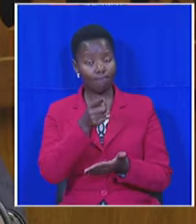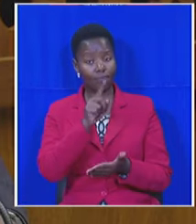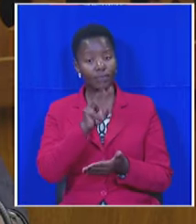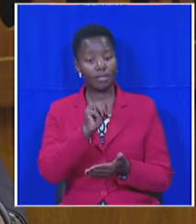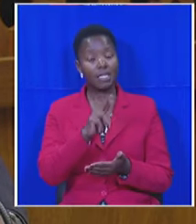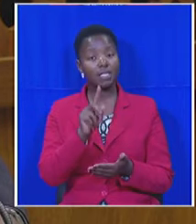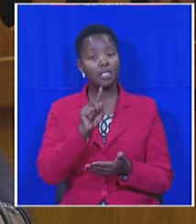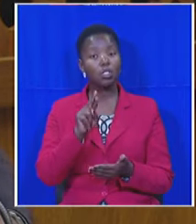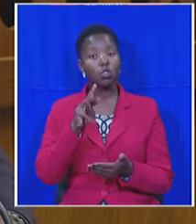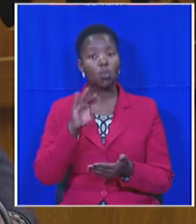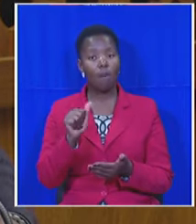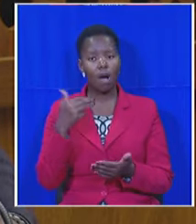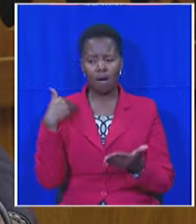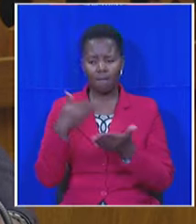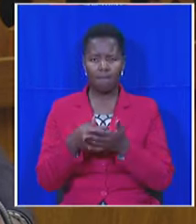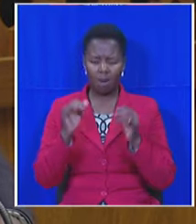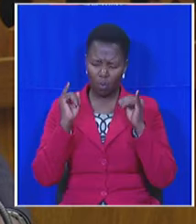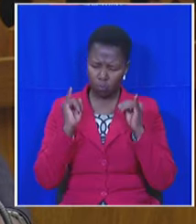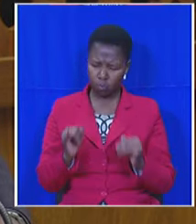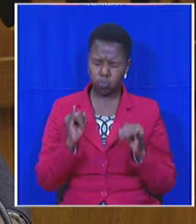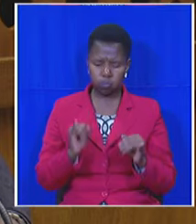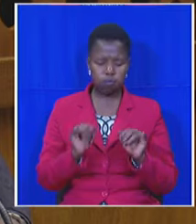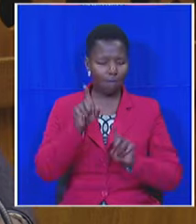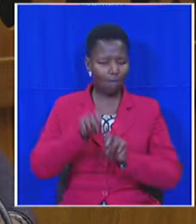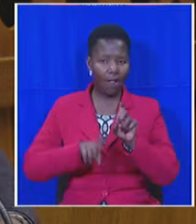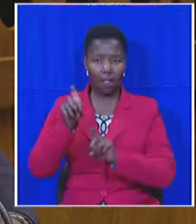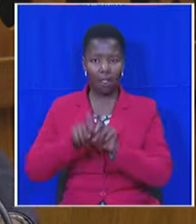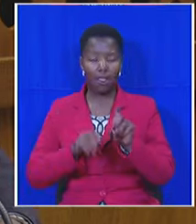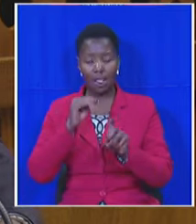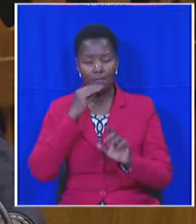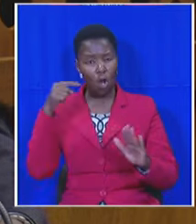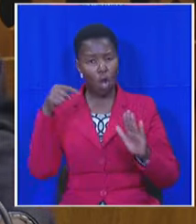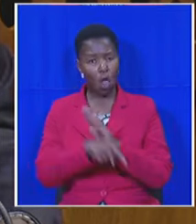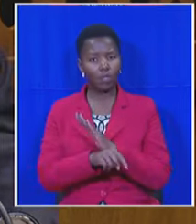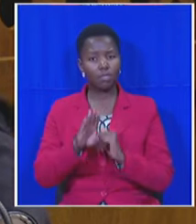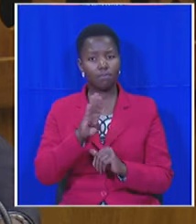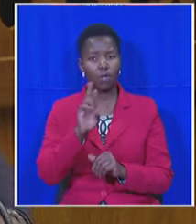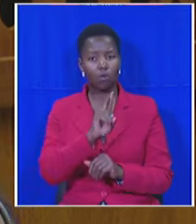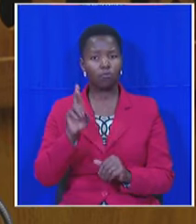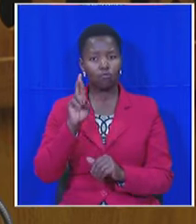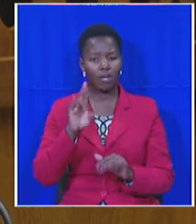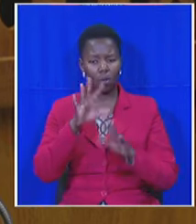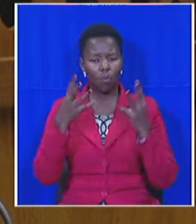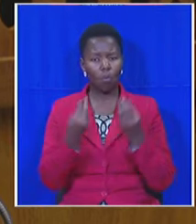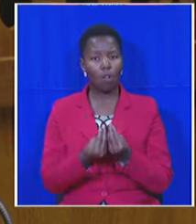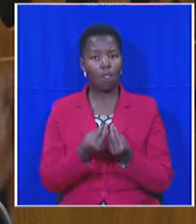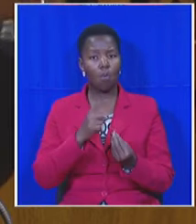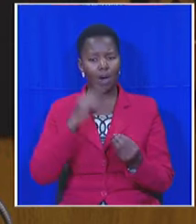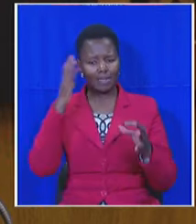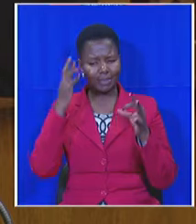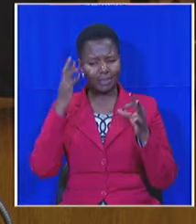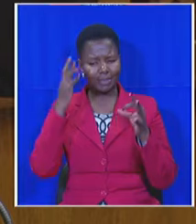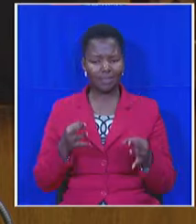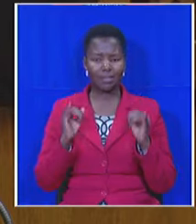makes monumental blunders that cost this country billions of rand in lost assets because of